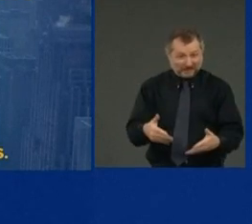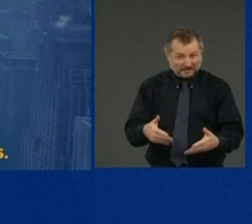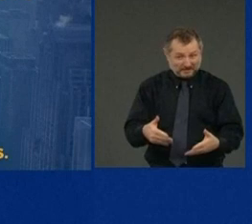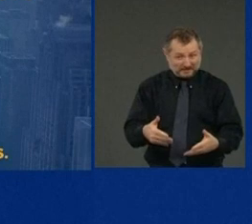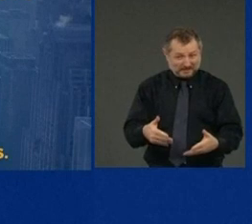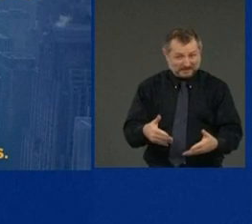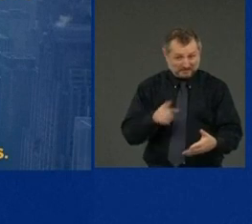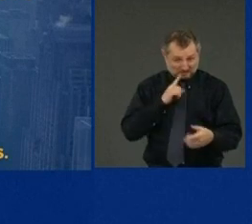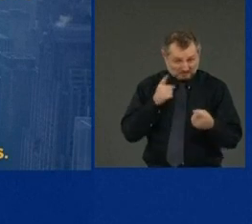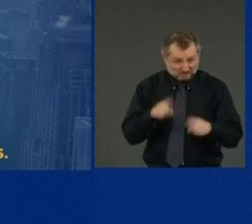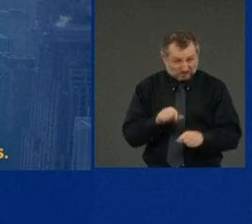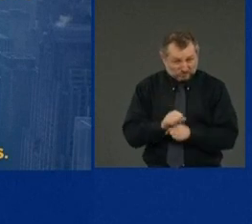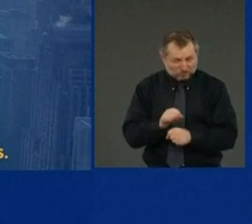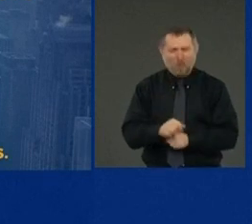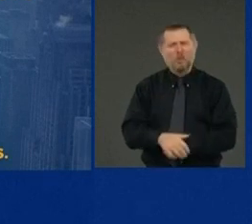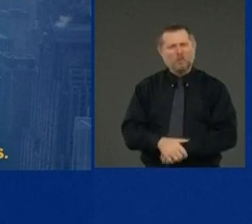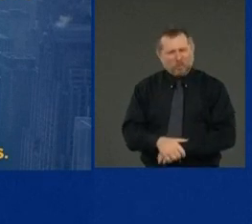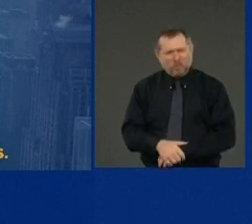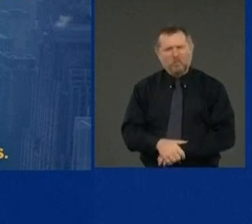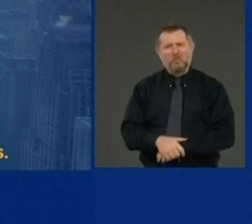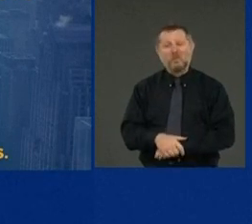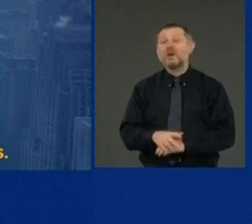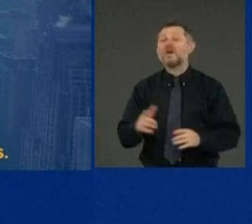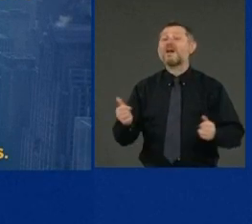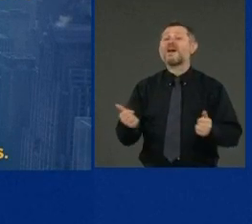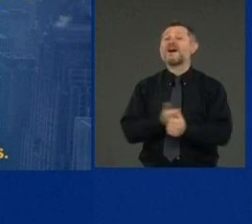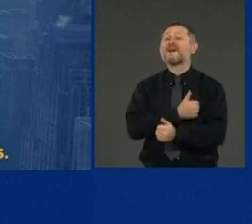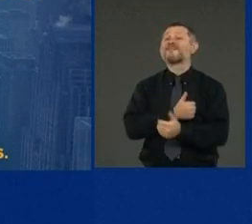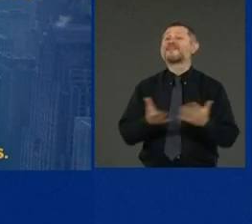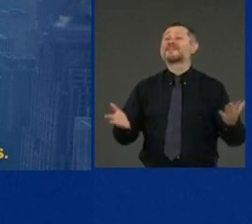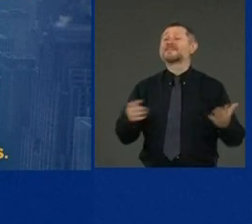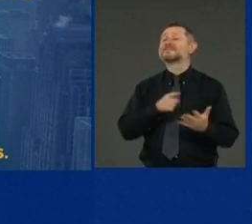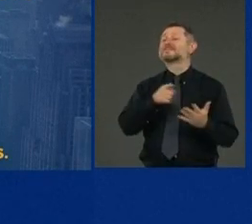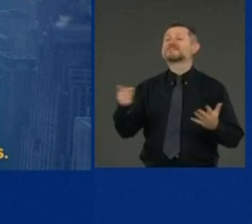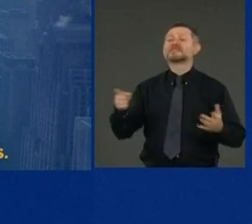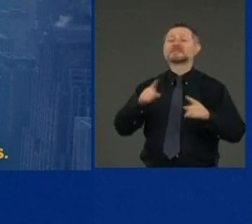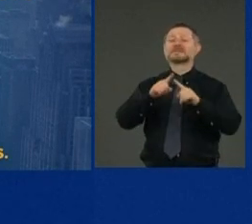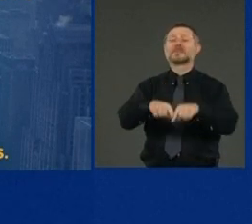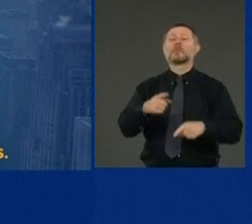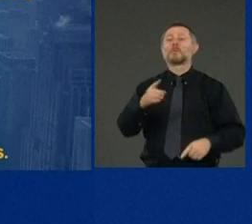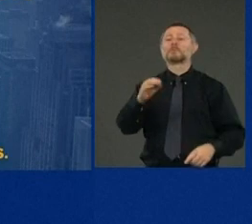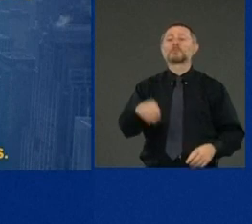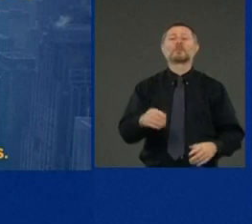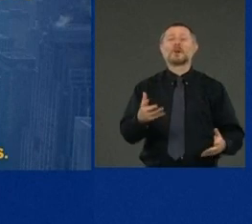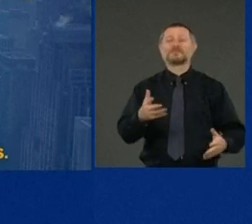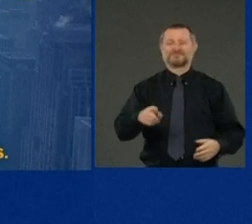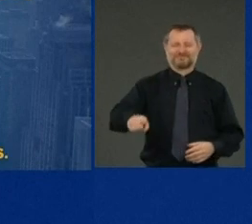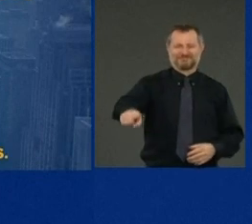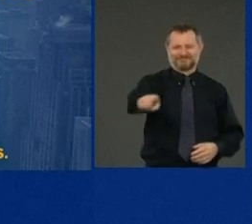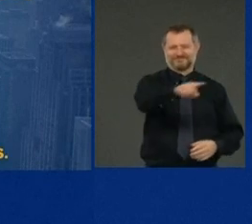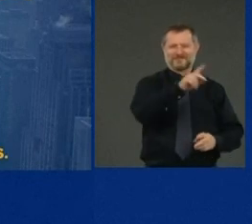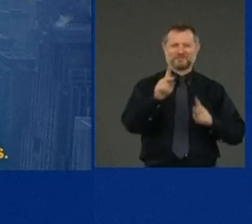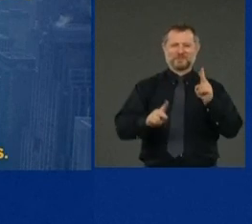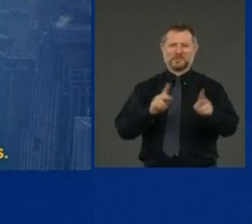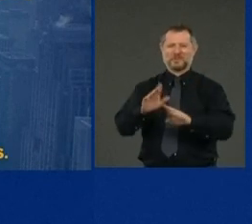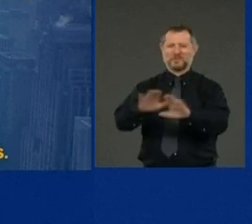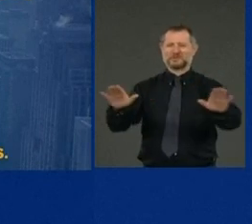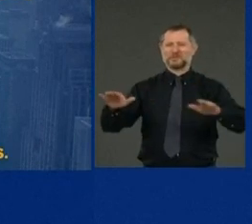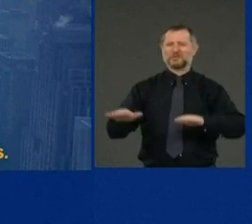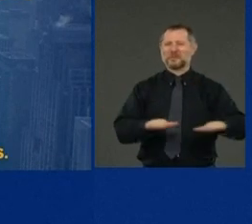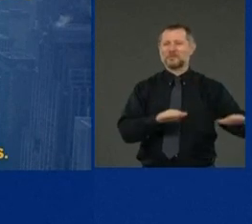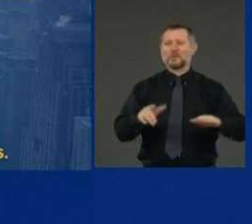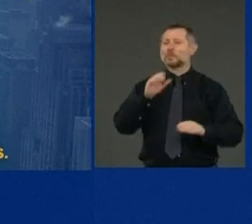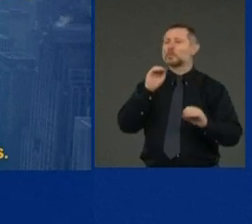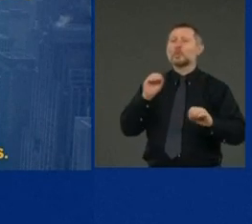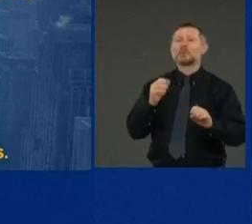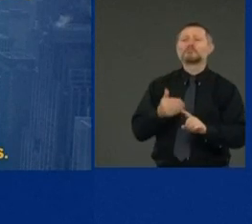was always going to be dependent on what we did. There was no preordained path.